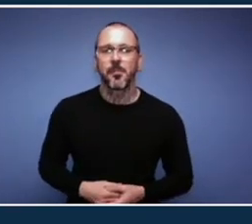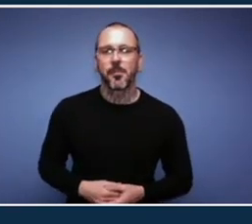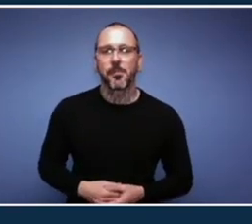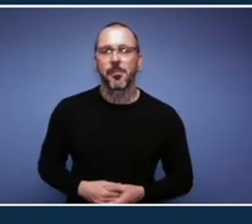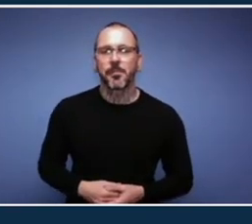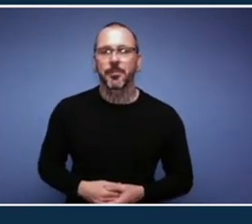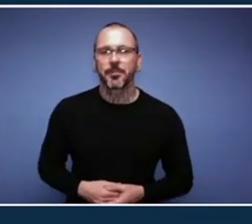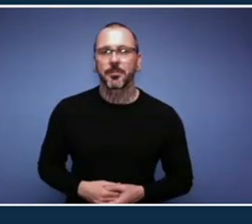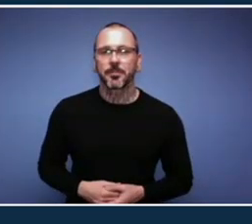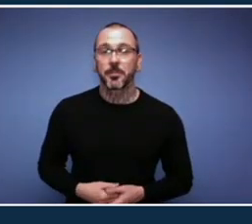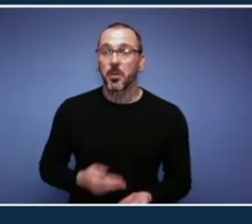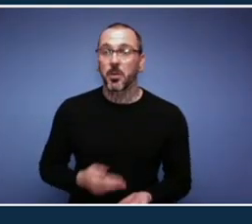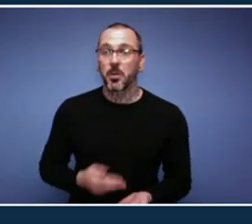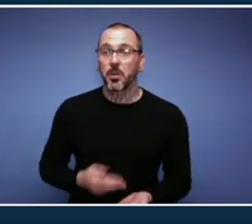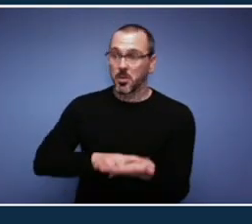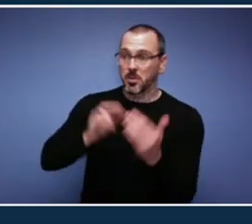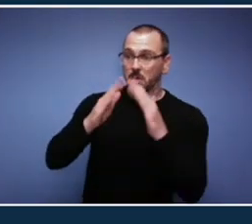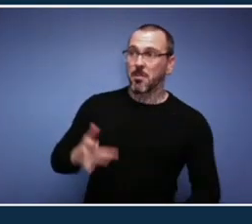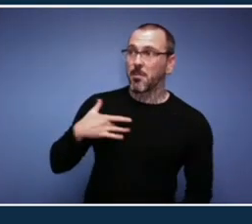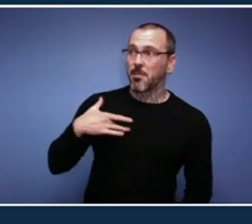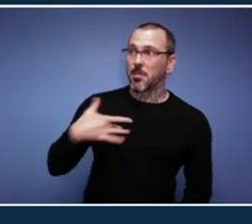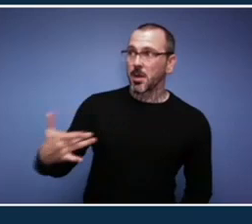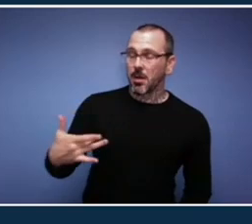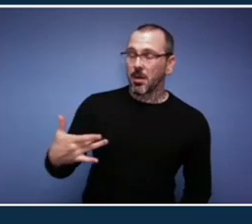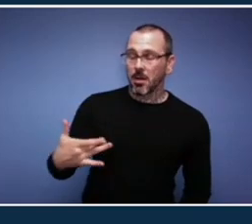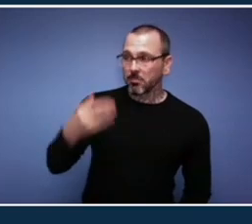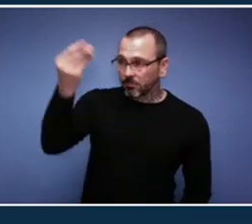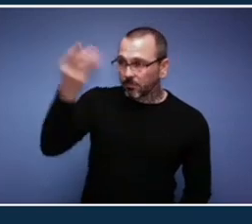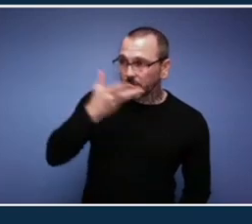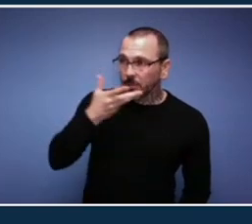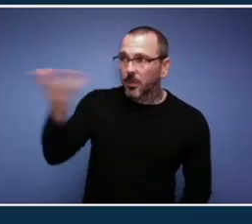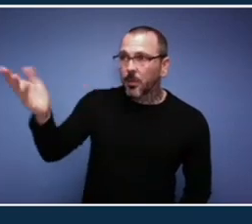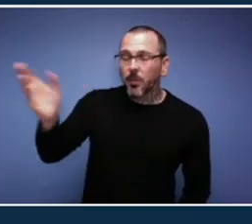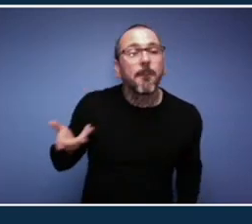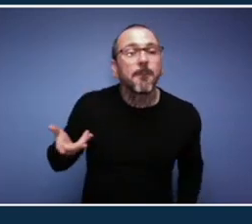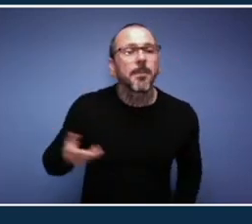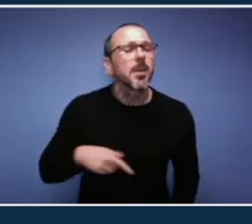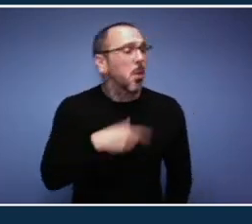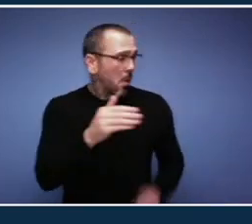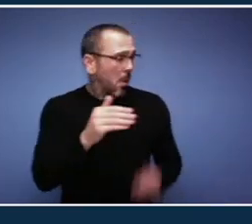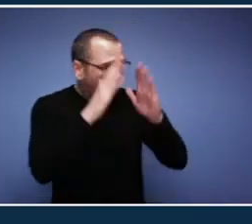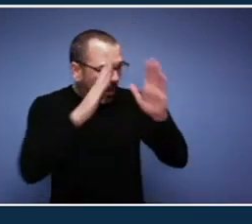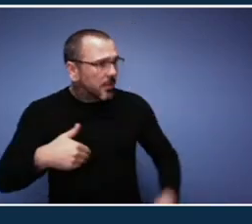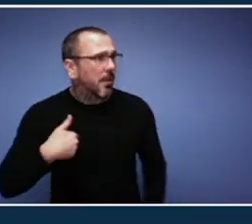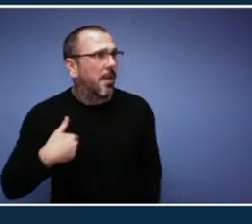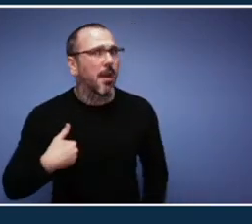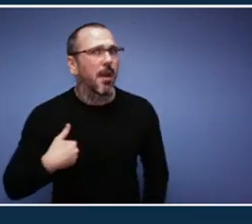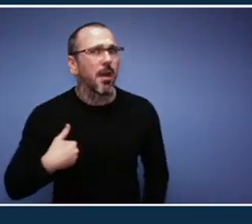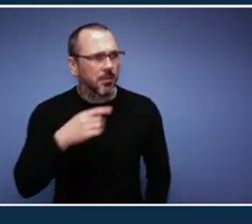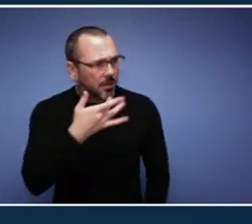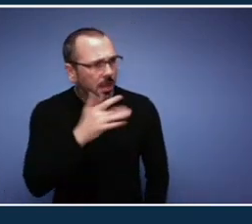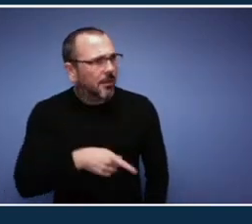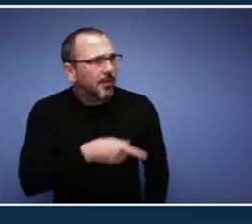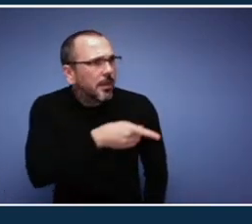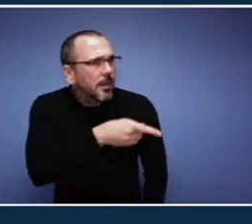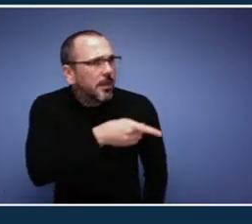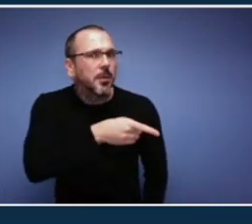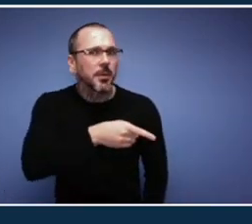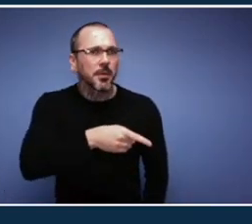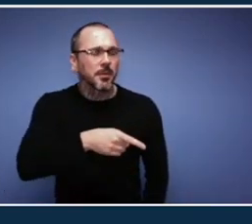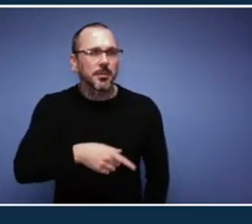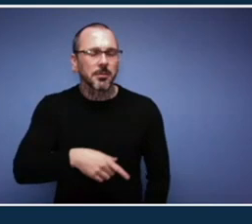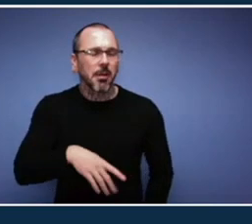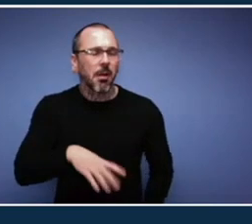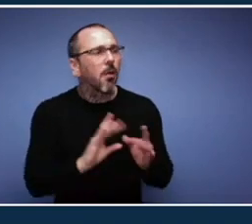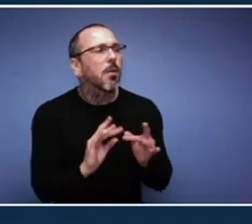you should be grateful because you're housed, and many people aren't housed, so, which we all know.